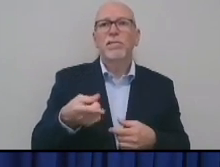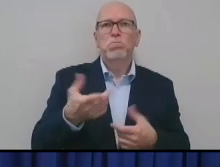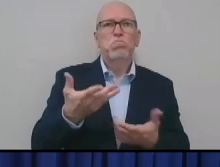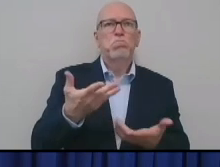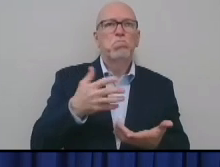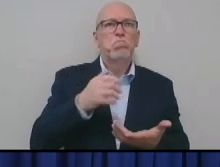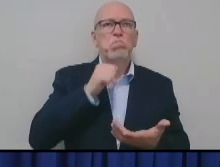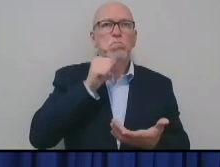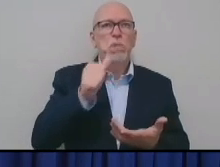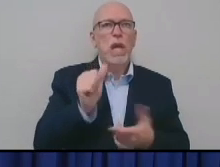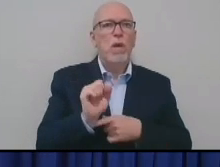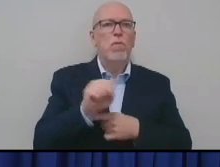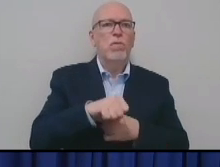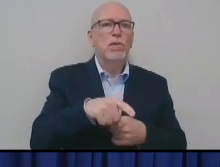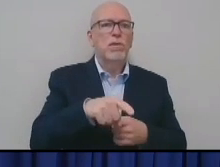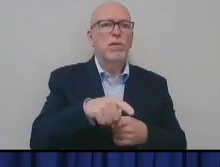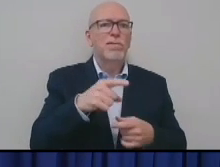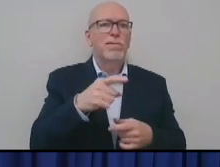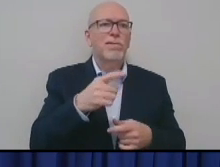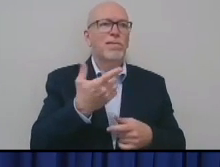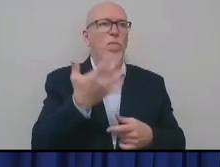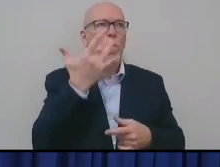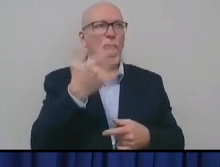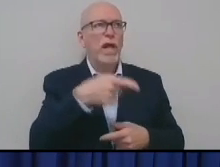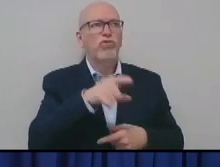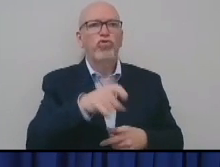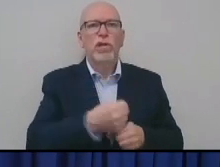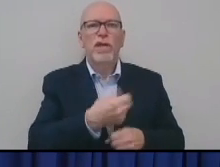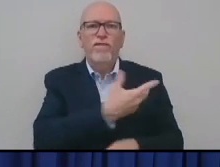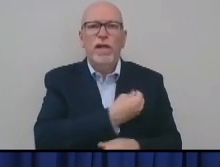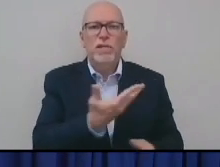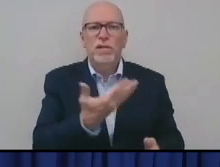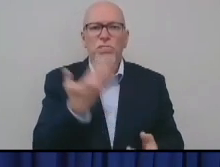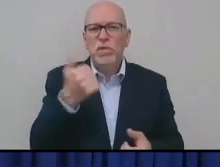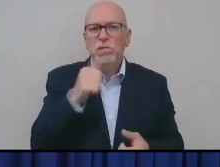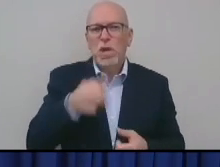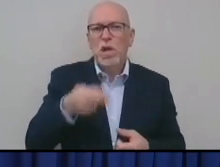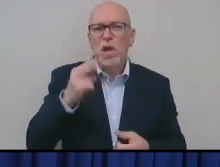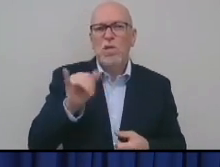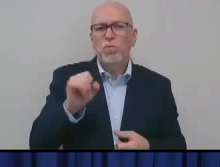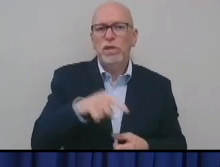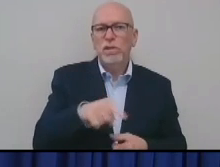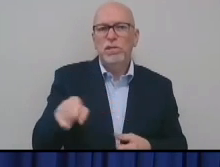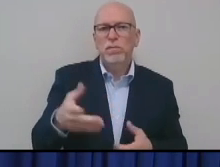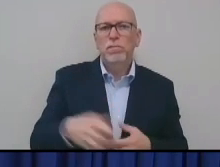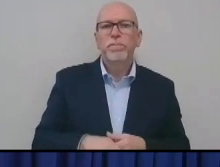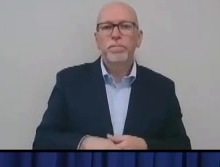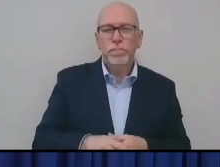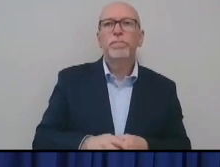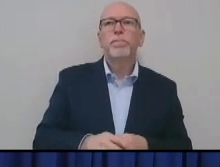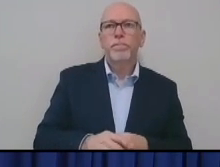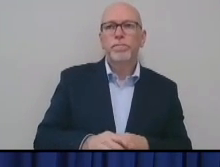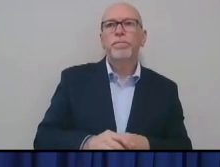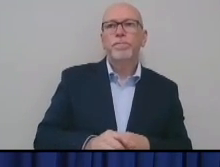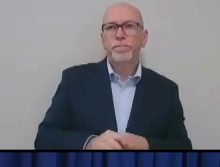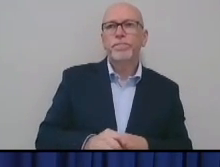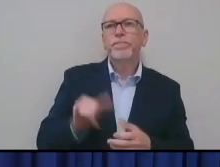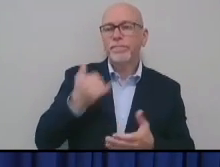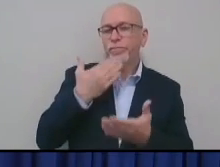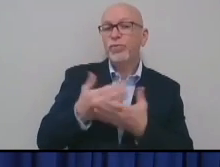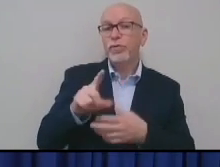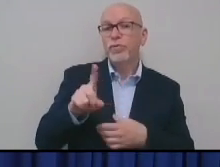the risk of a child getting the vaccine. Thank you. Well, I think that's a really good question, and I'm sure